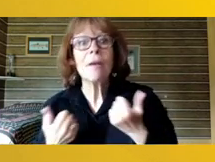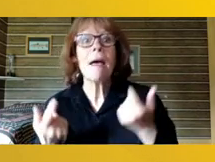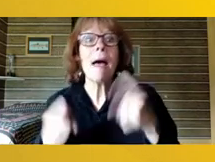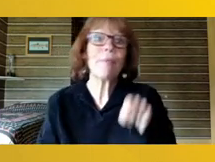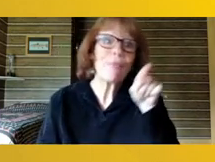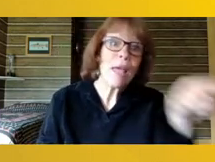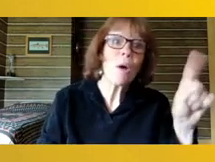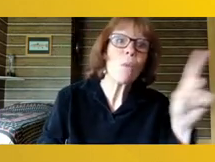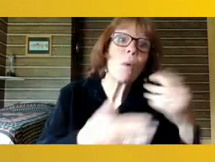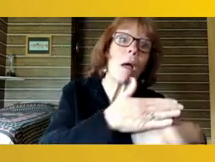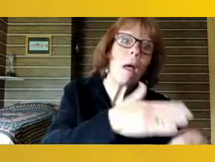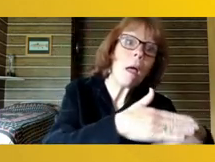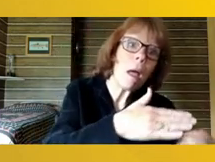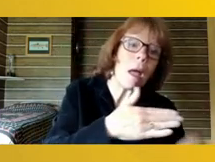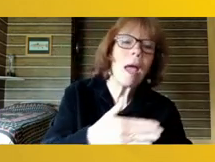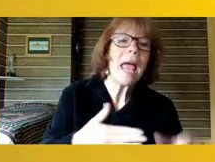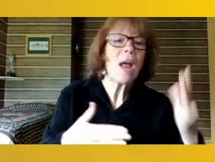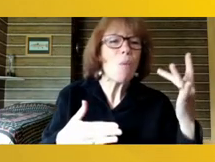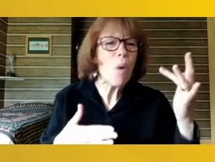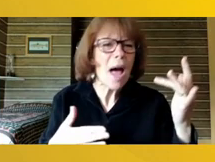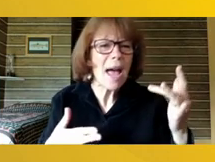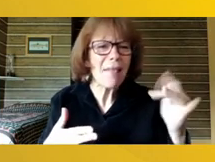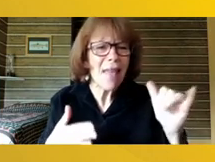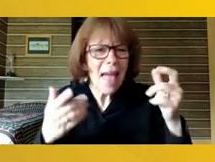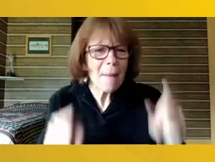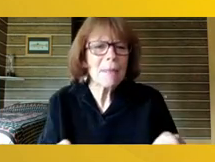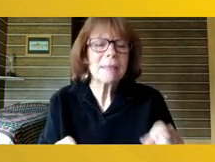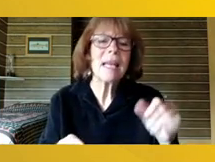boats. Next slide, please.